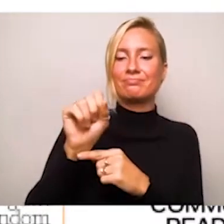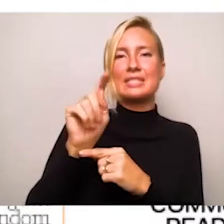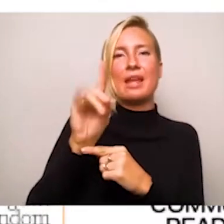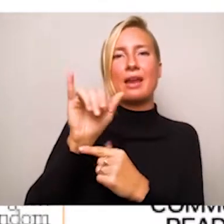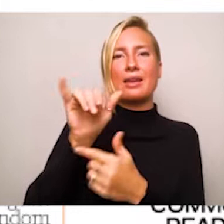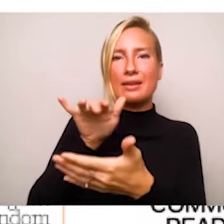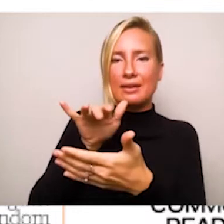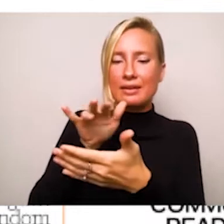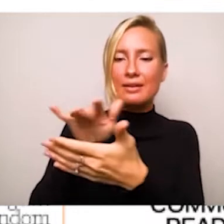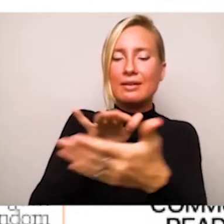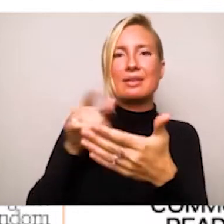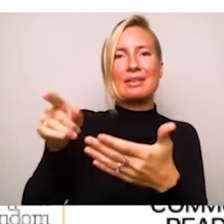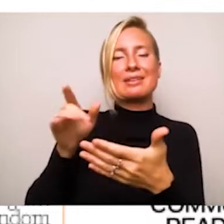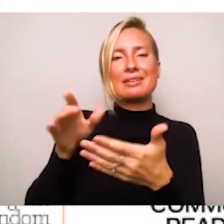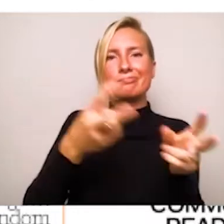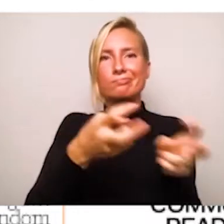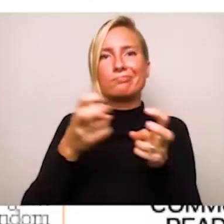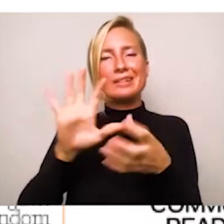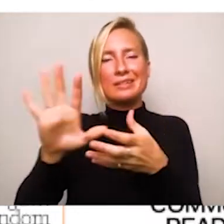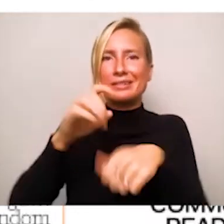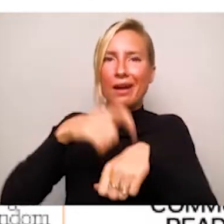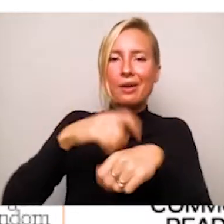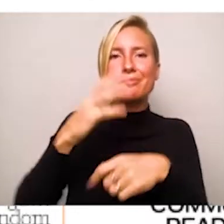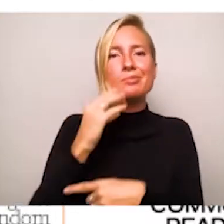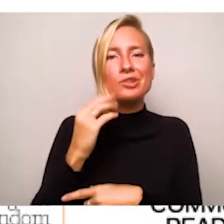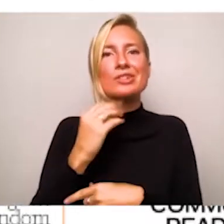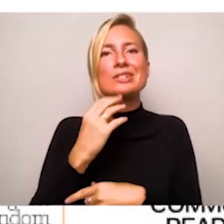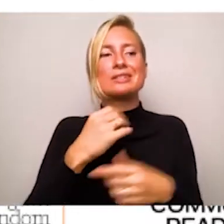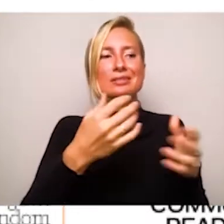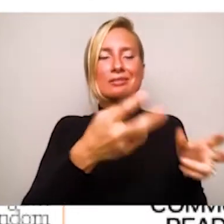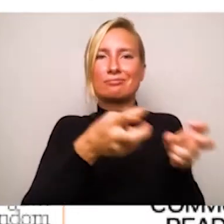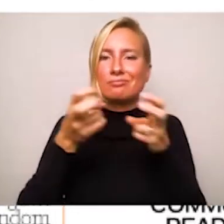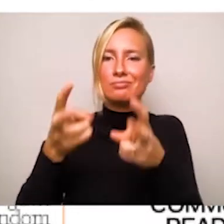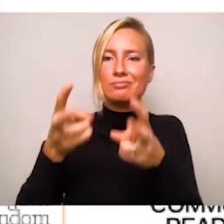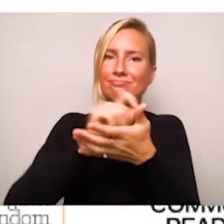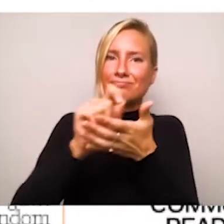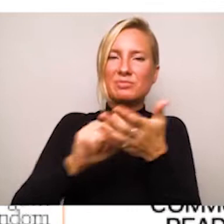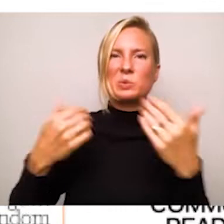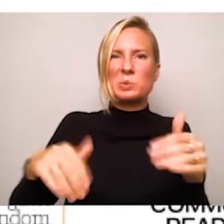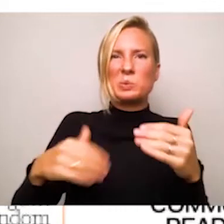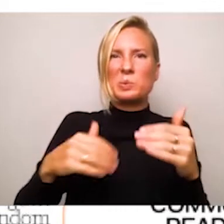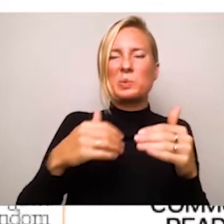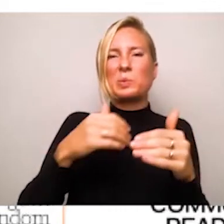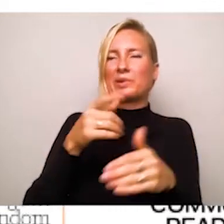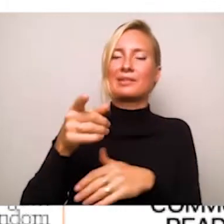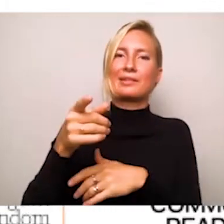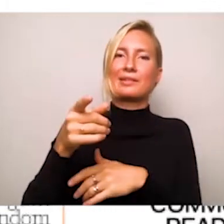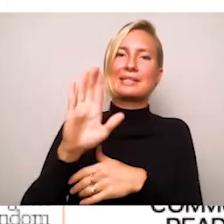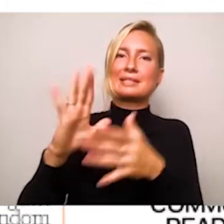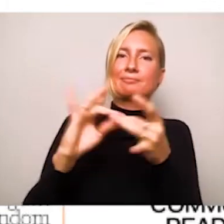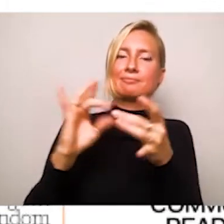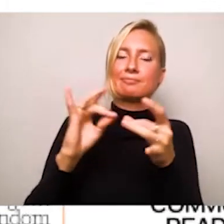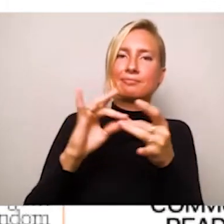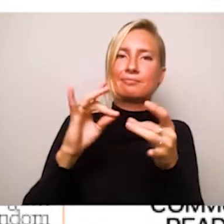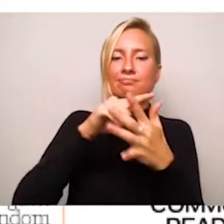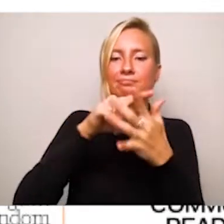after centuries of redrawing boundaries, fomenting ethnic crises, and robbing regions of natural resources. But even